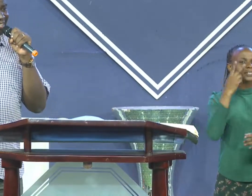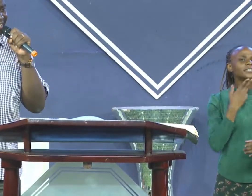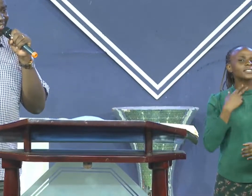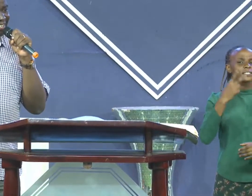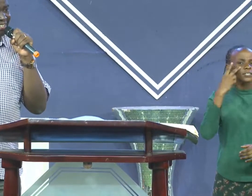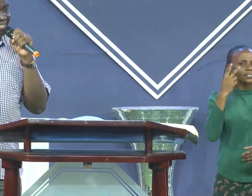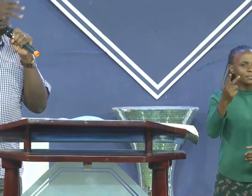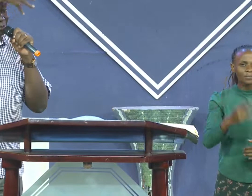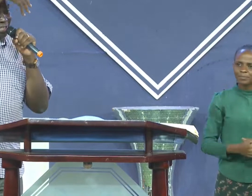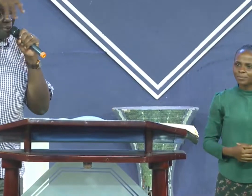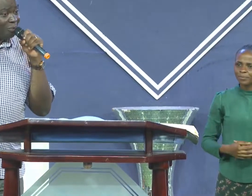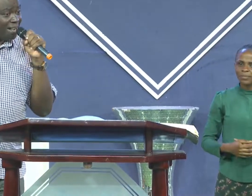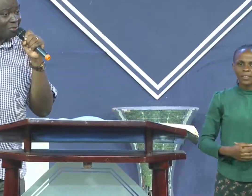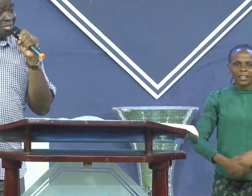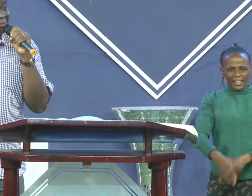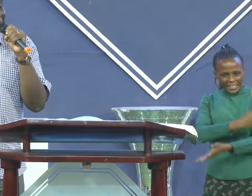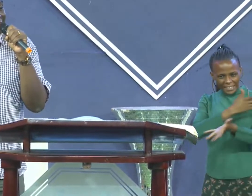see.